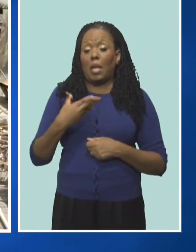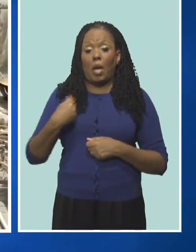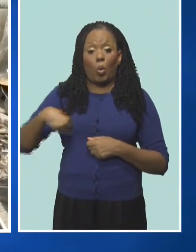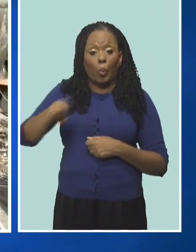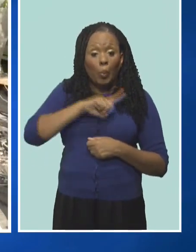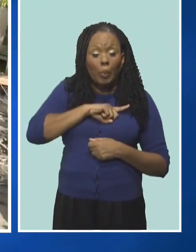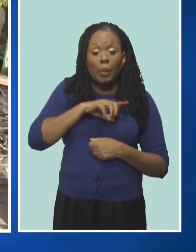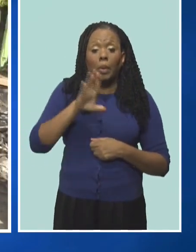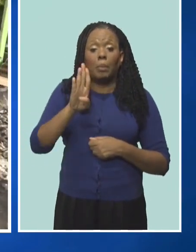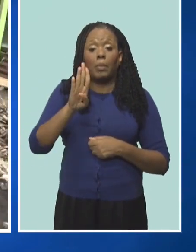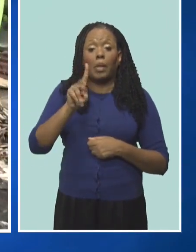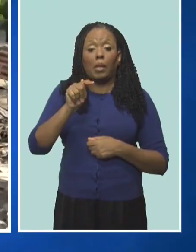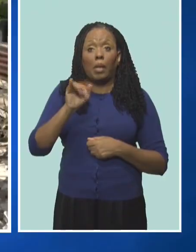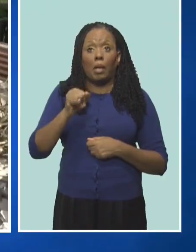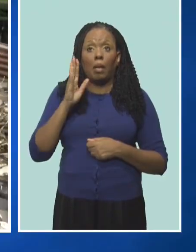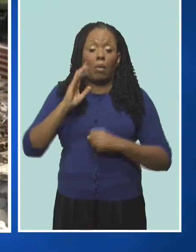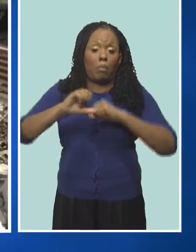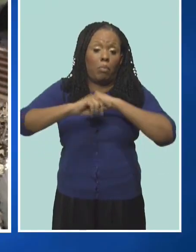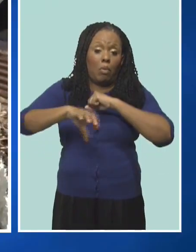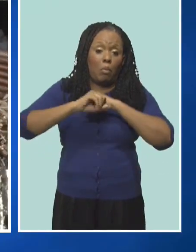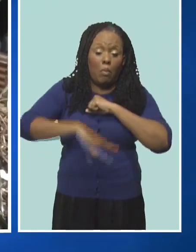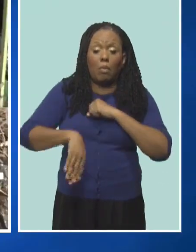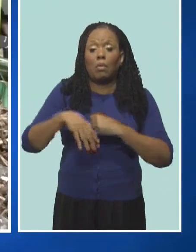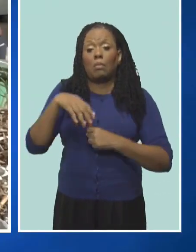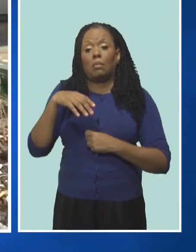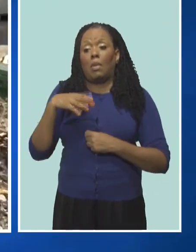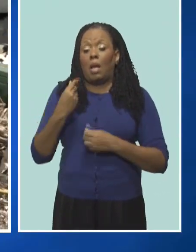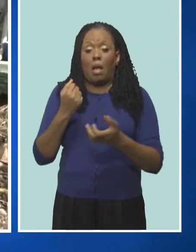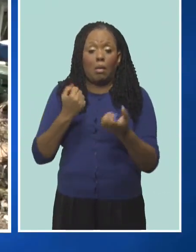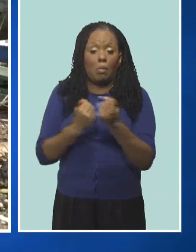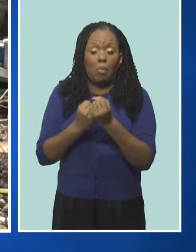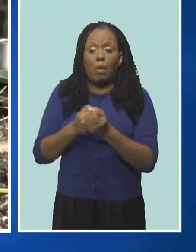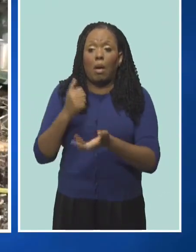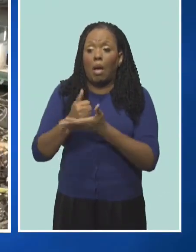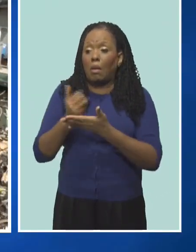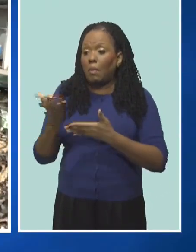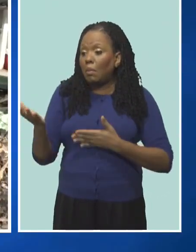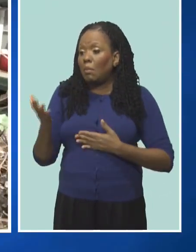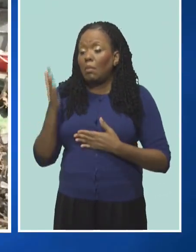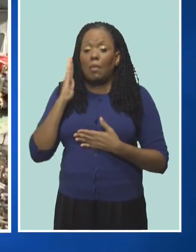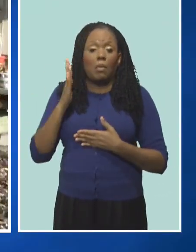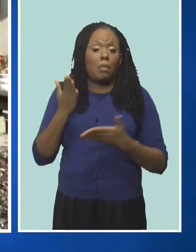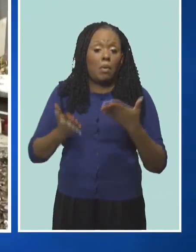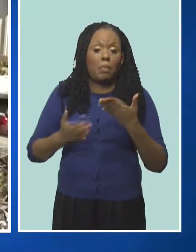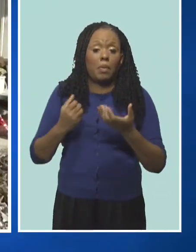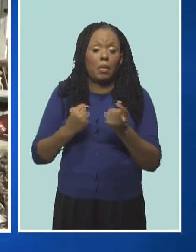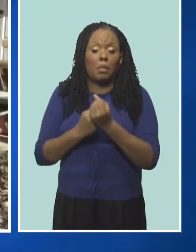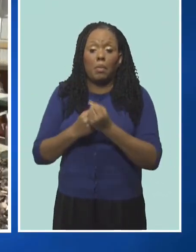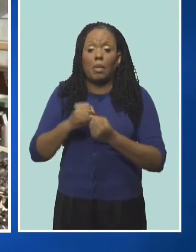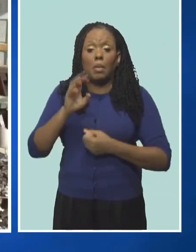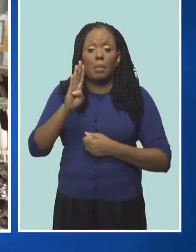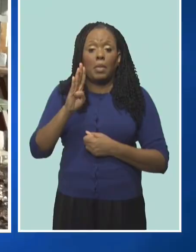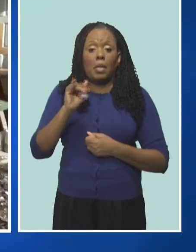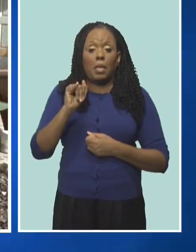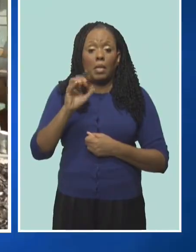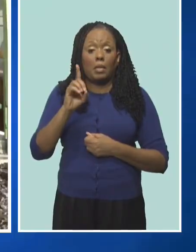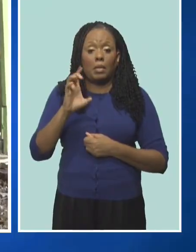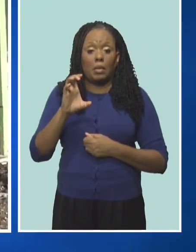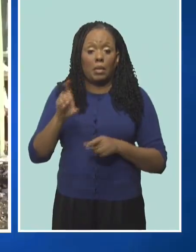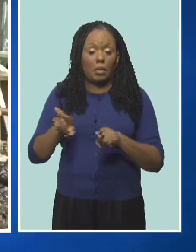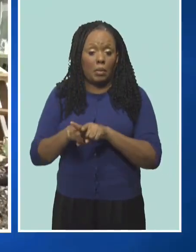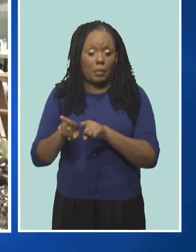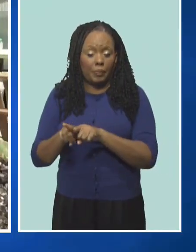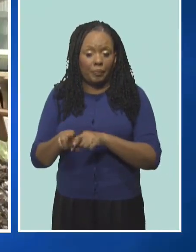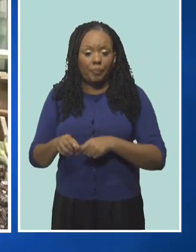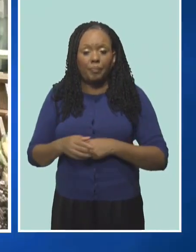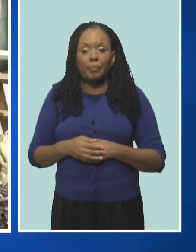we can to promote Pelican. If that means assisting BIDC in their efforts, of course, we'd be more than happy to do that. And President